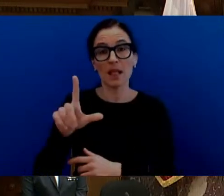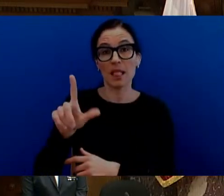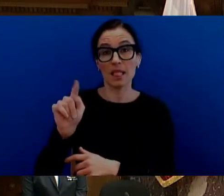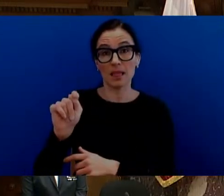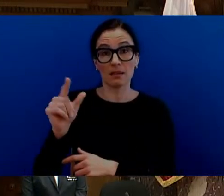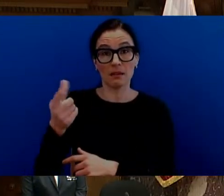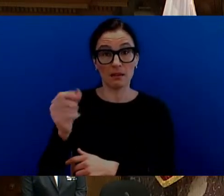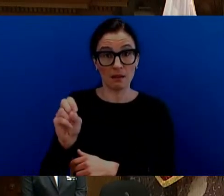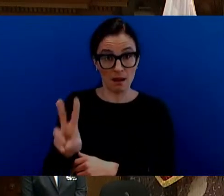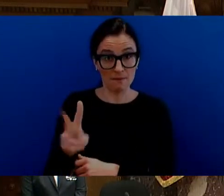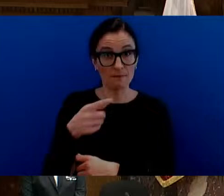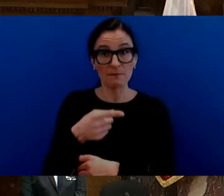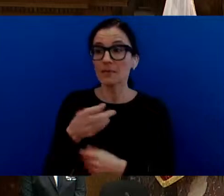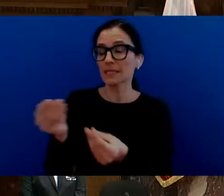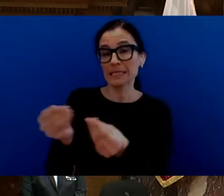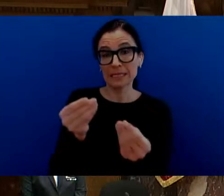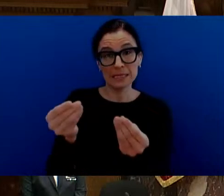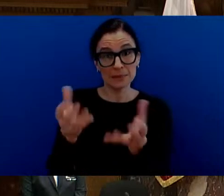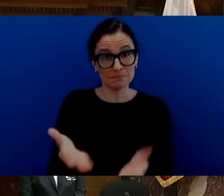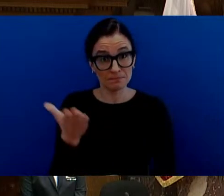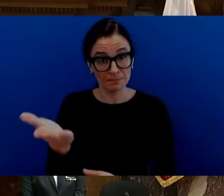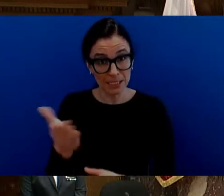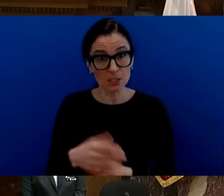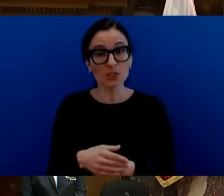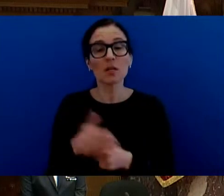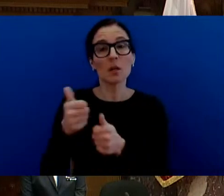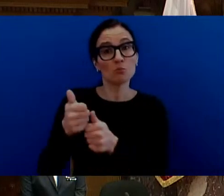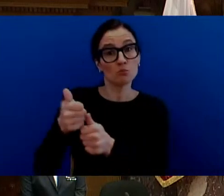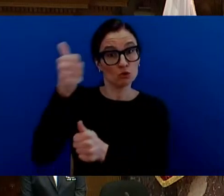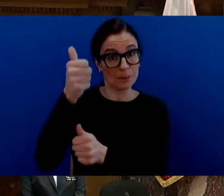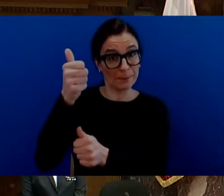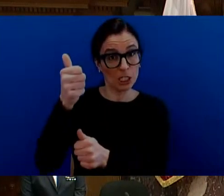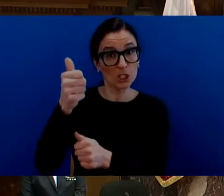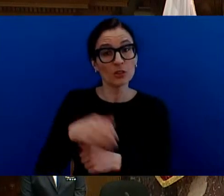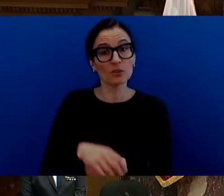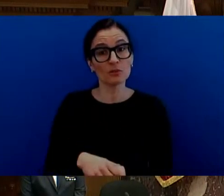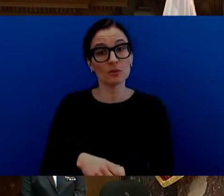of the Cabinet, members of the Legislative Assembly,